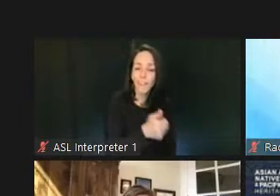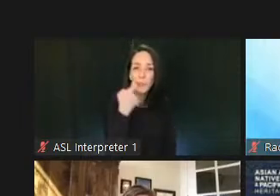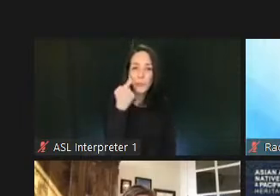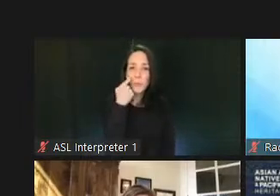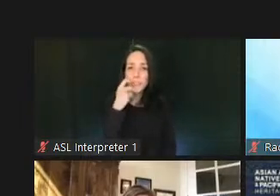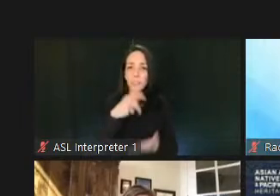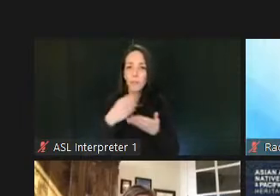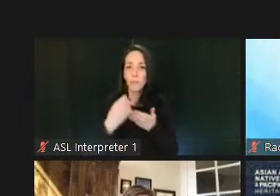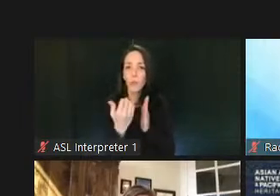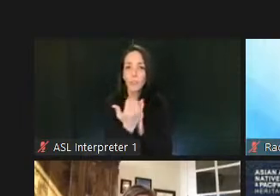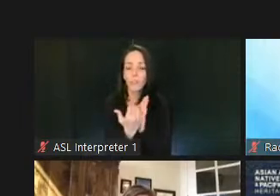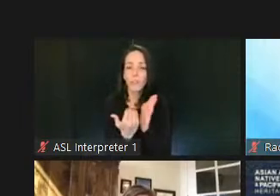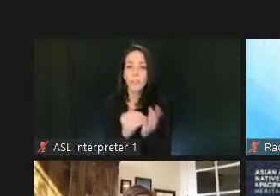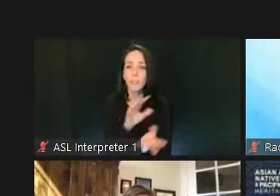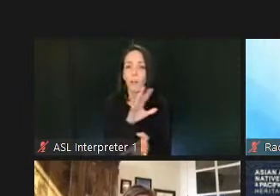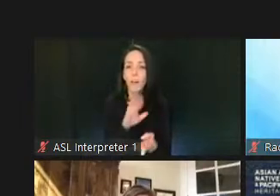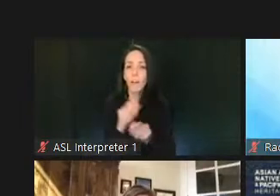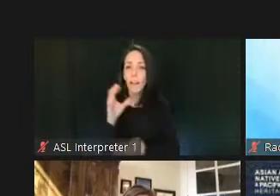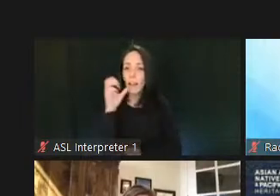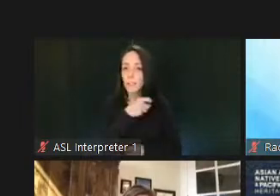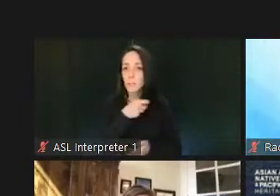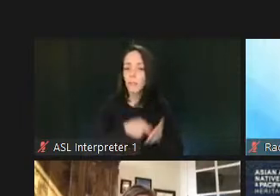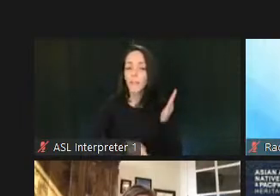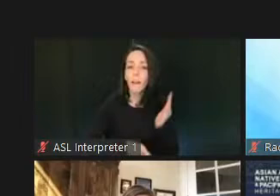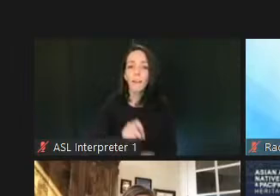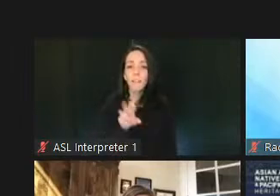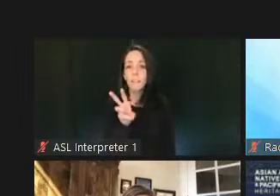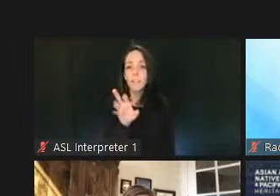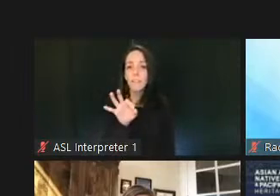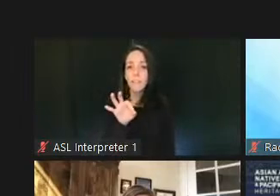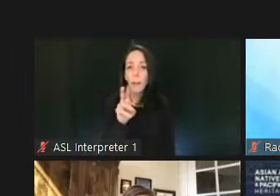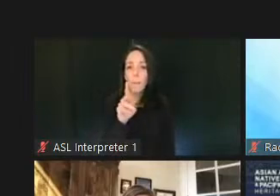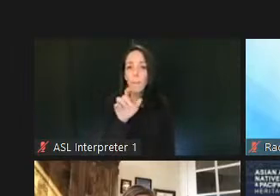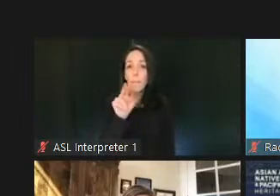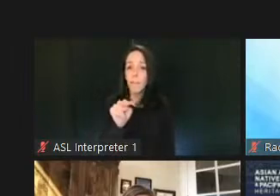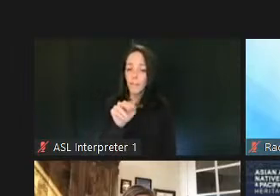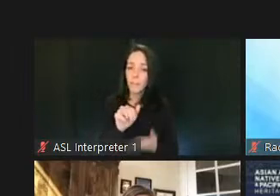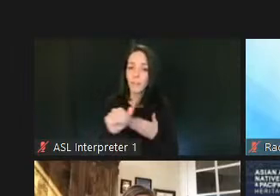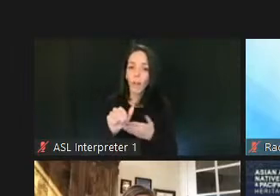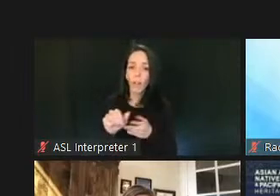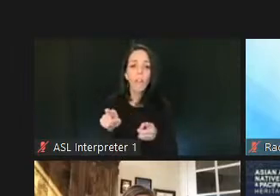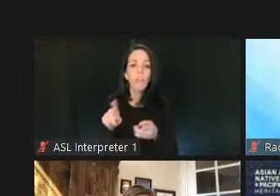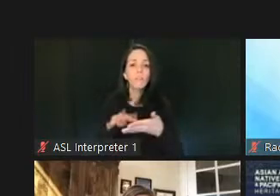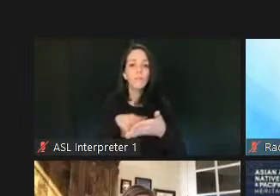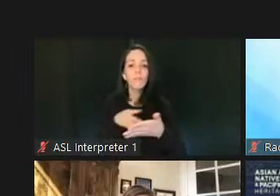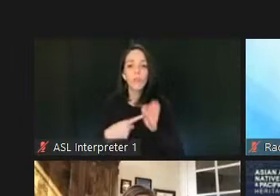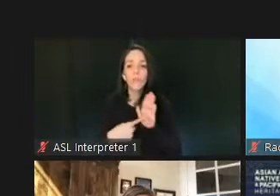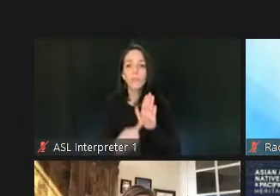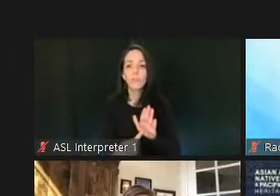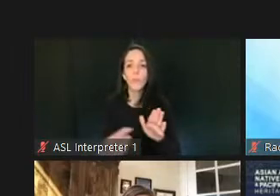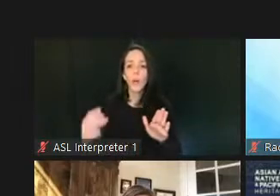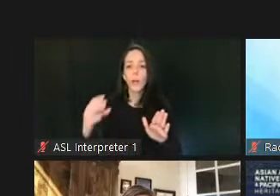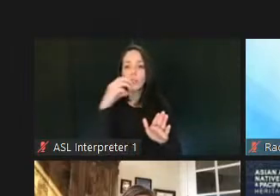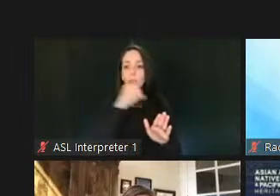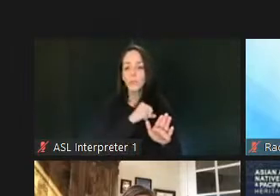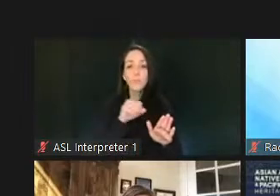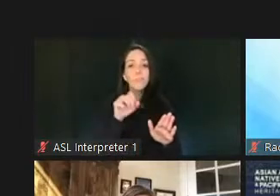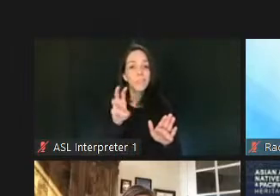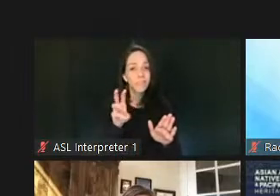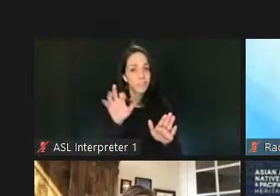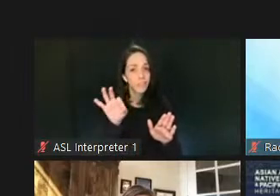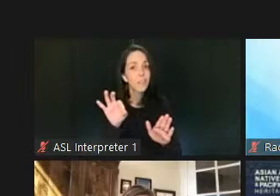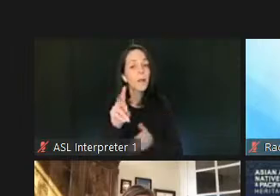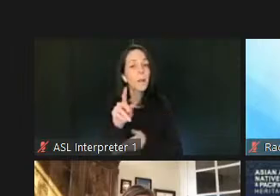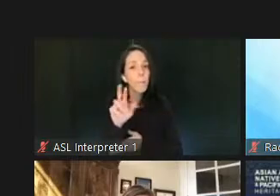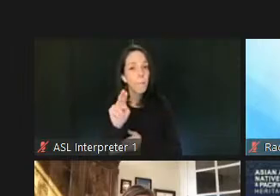total estimated costs were about $69 million. This revenue chart shows an assumed ability to generate $69